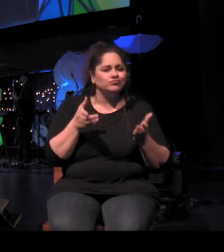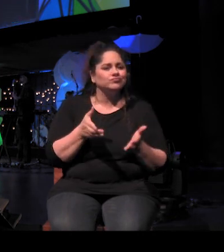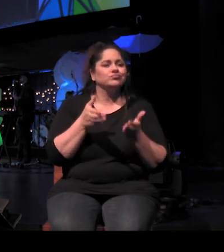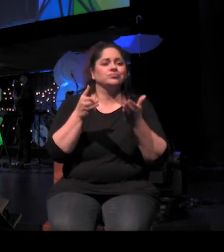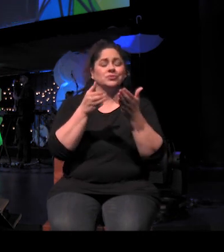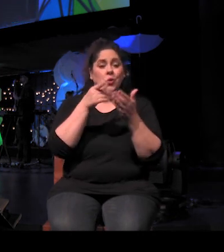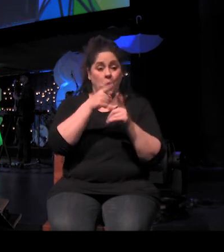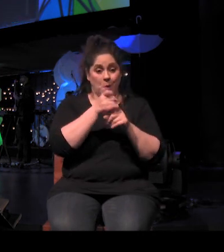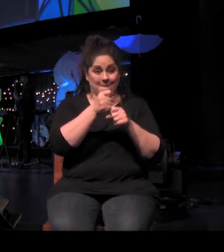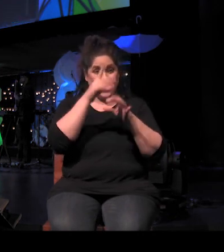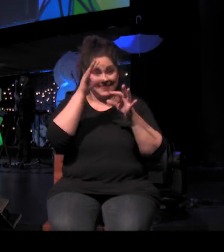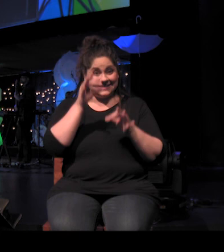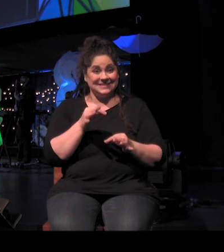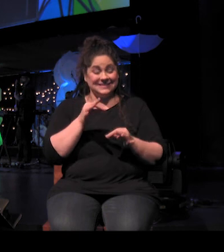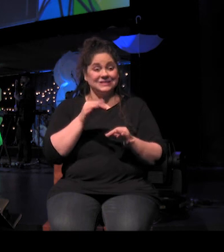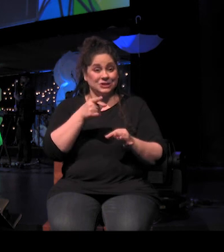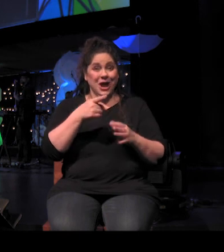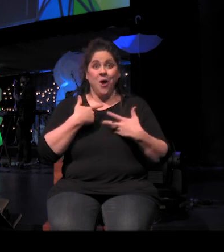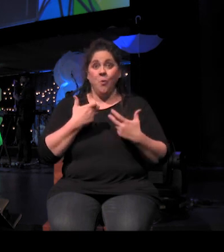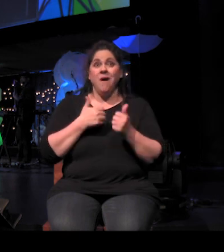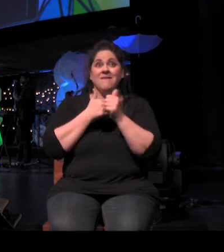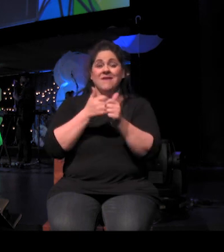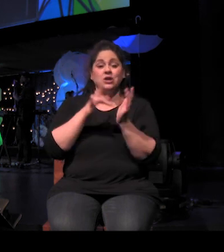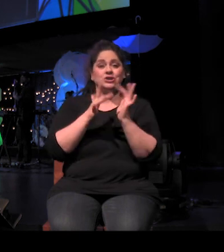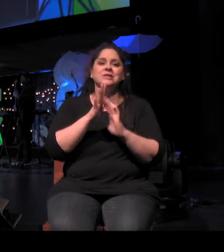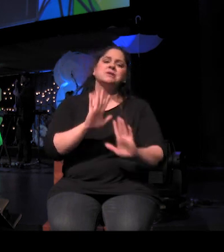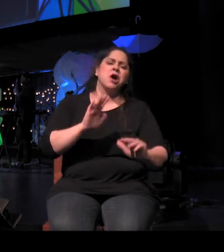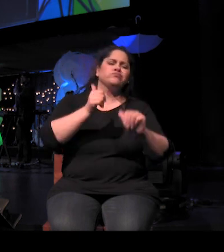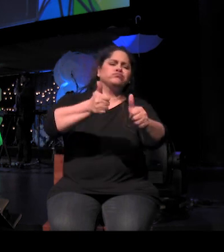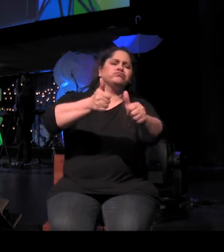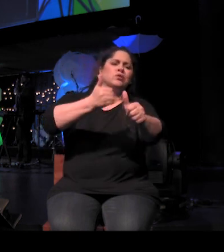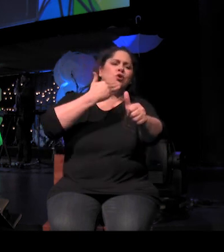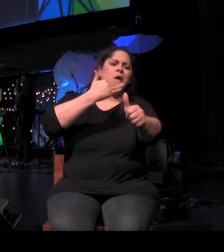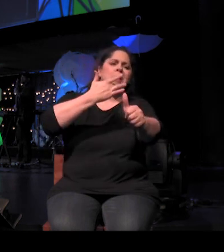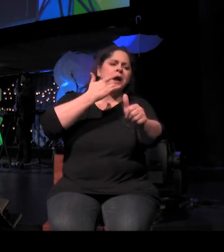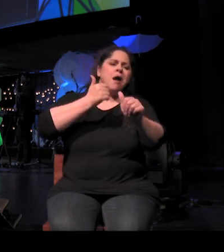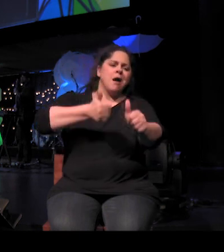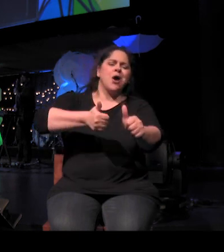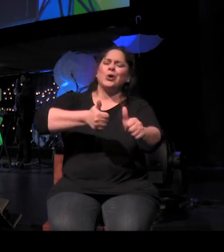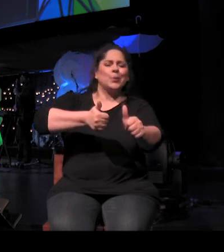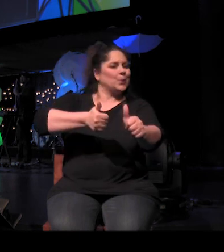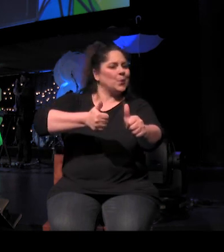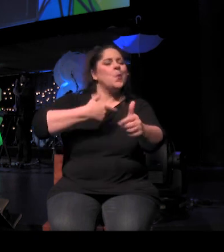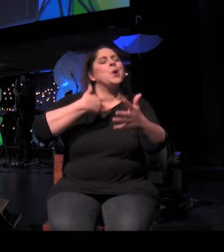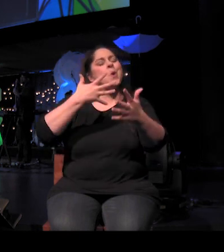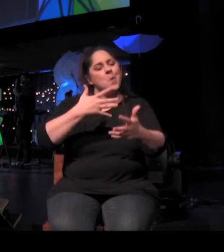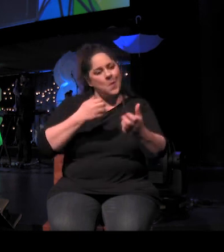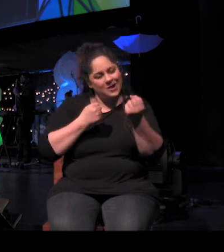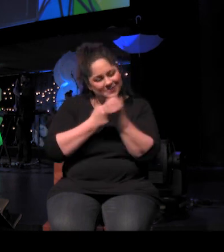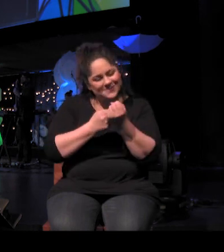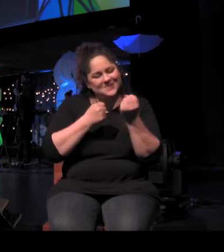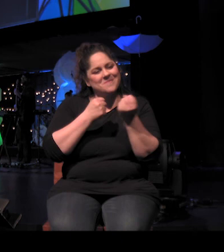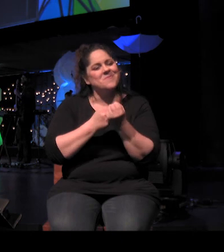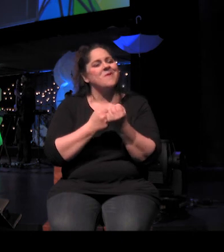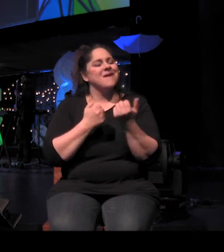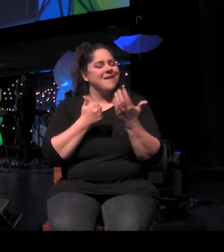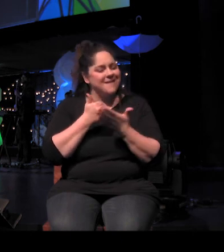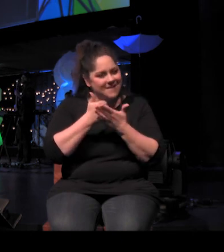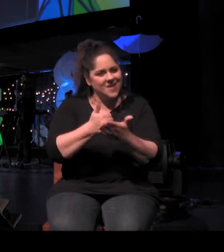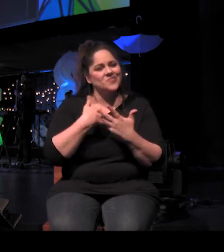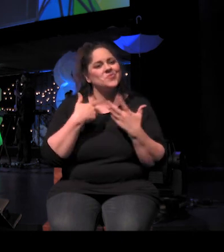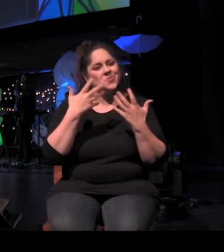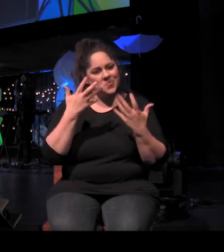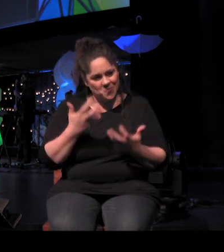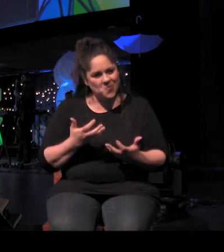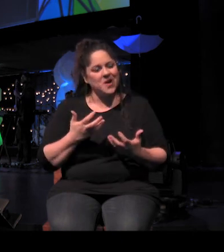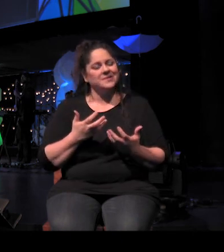decision to follow Jesus, we're not like, hey, good luck, hope everything works out for you. We want to walk with you, because this journey of faith is not meant to be walked